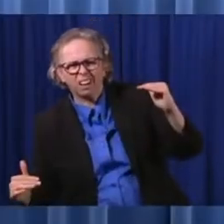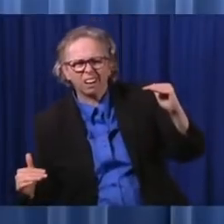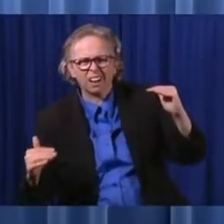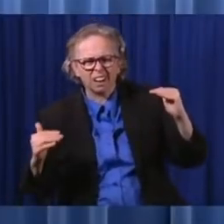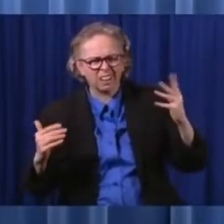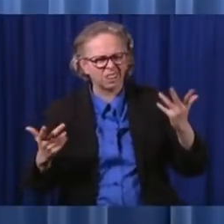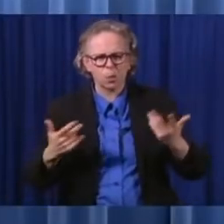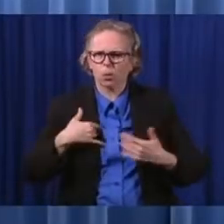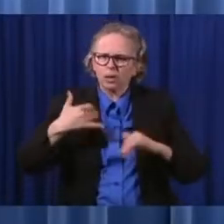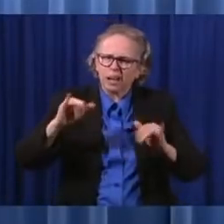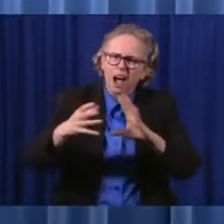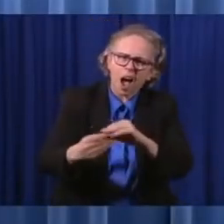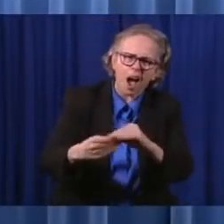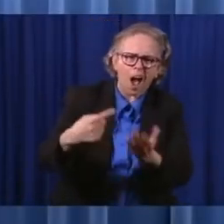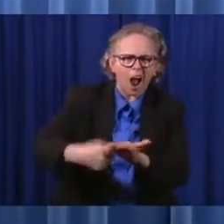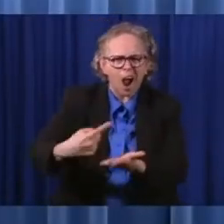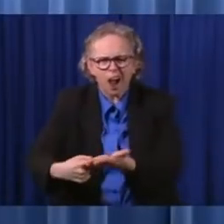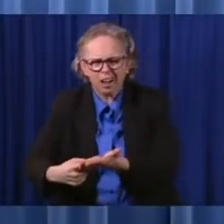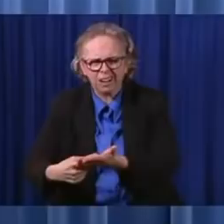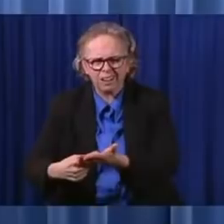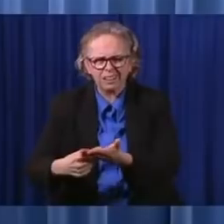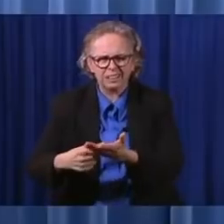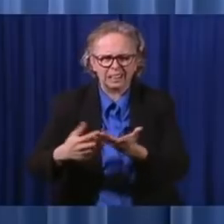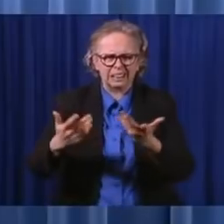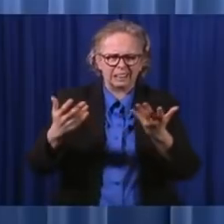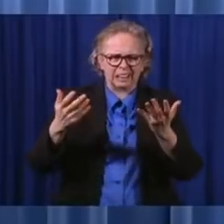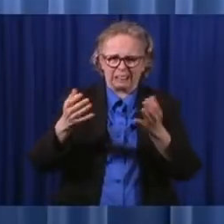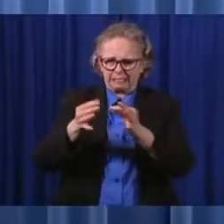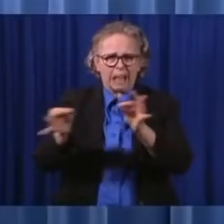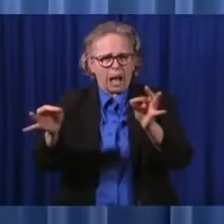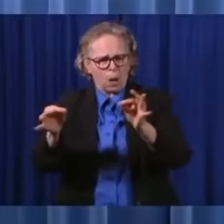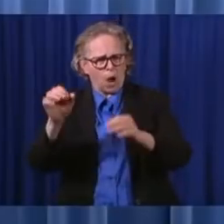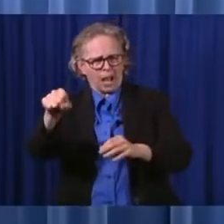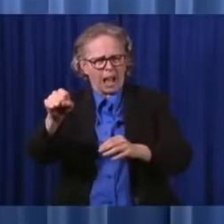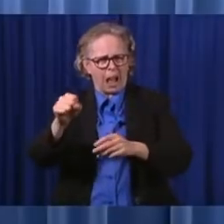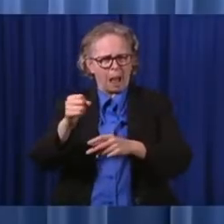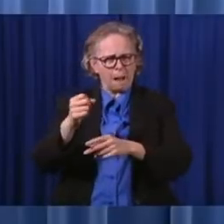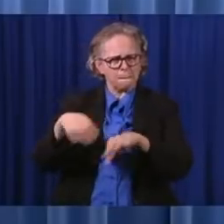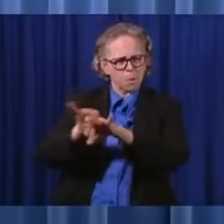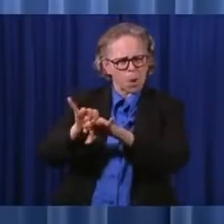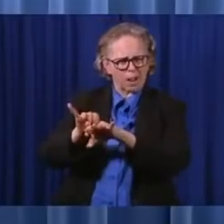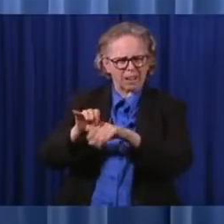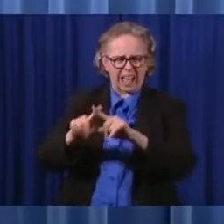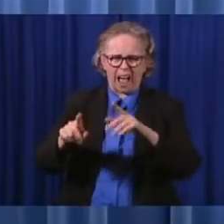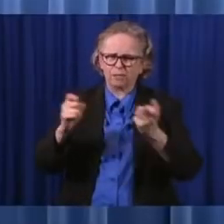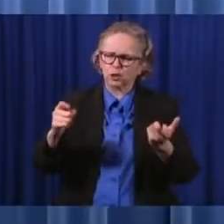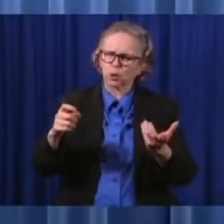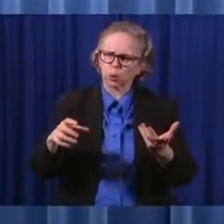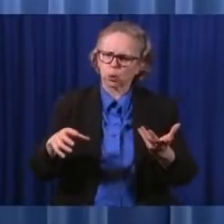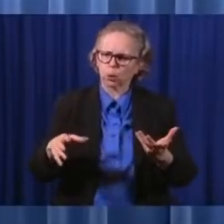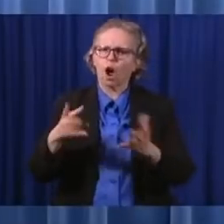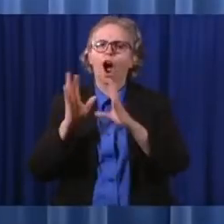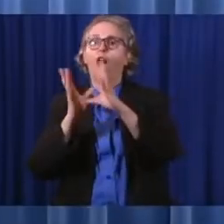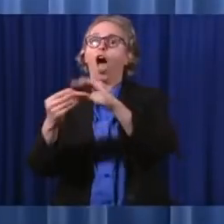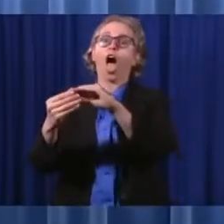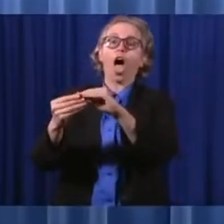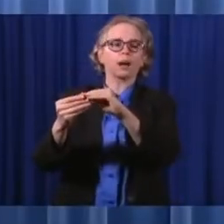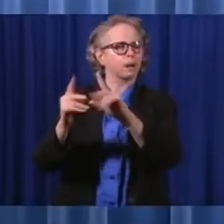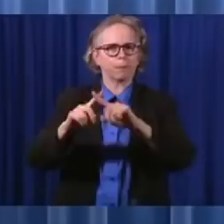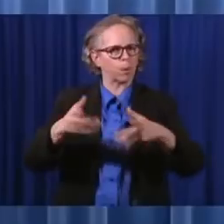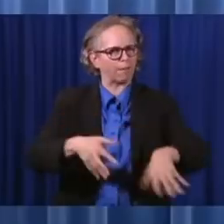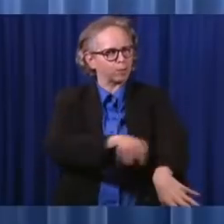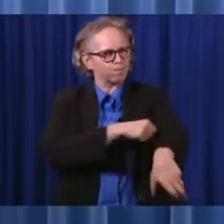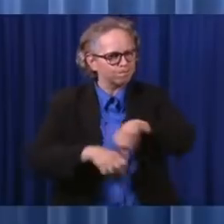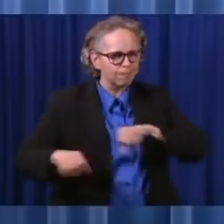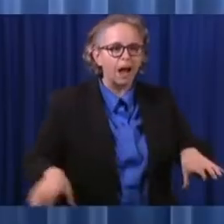Language is important, but we also have to roll up our sleeves and do the work. And so what I'm doing is I talk to the members of the General